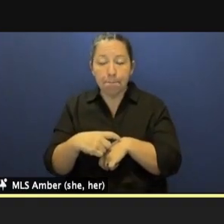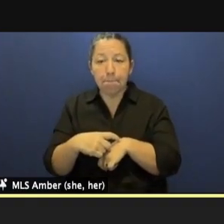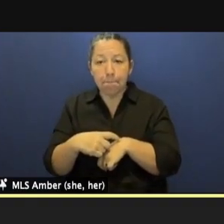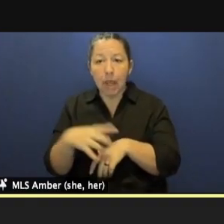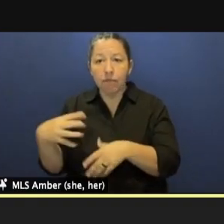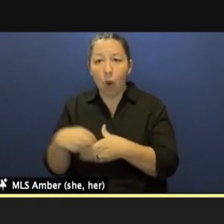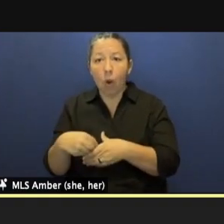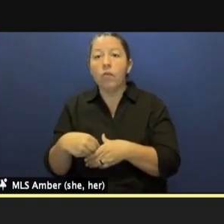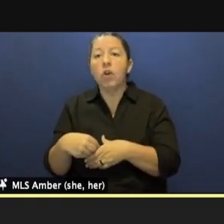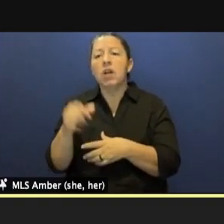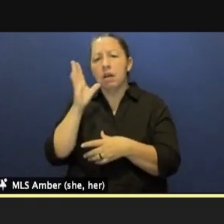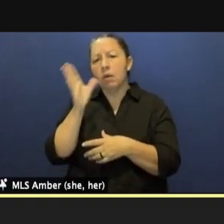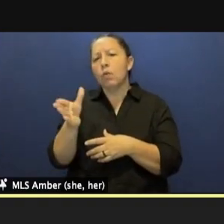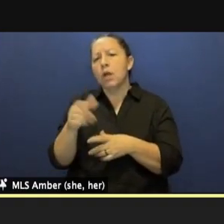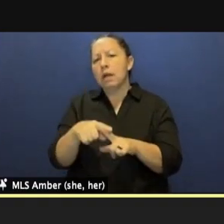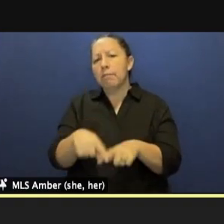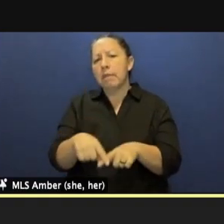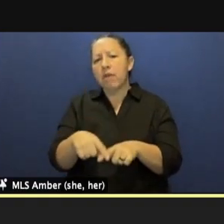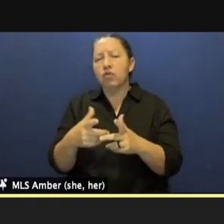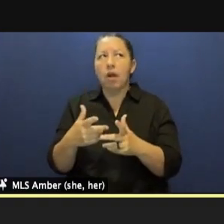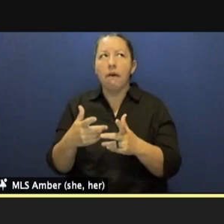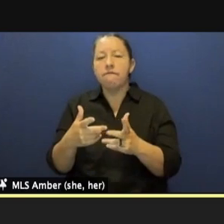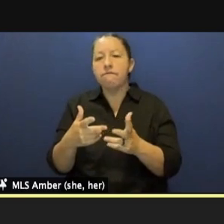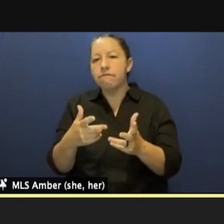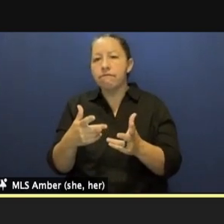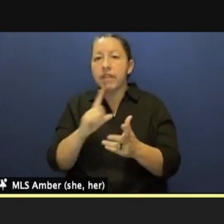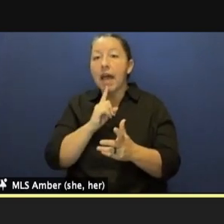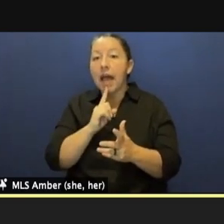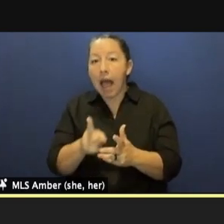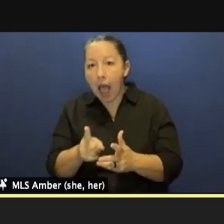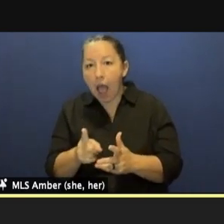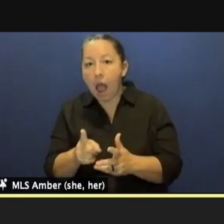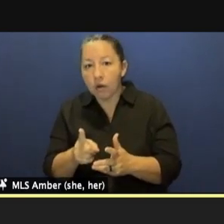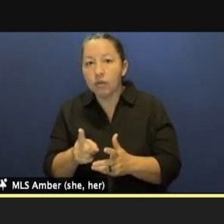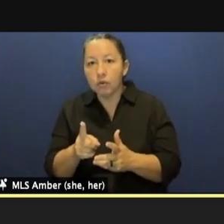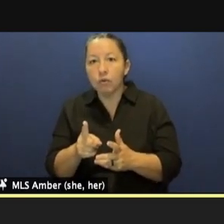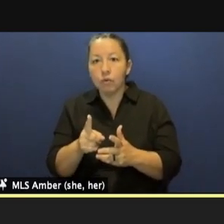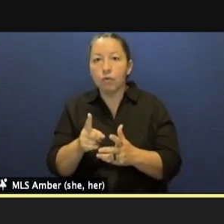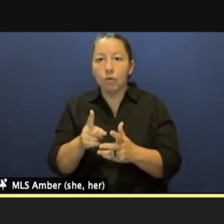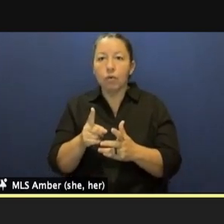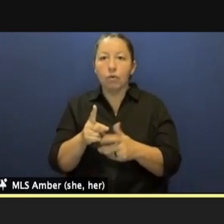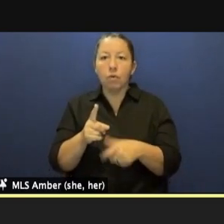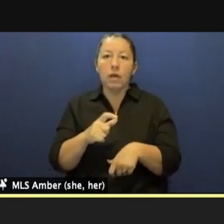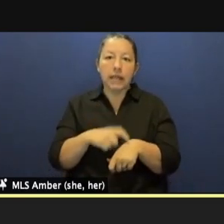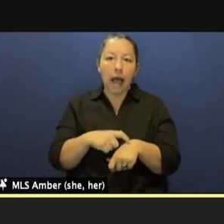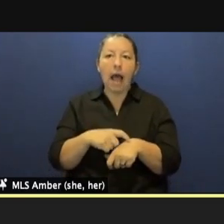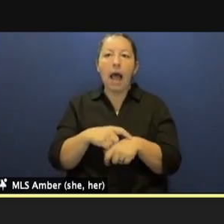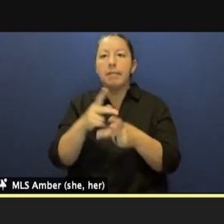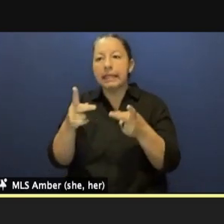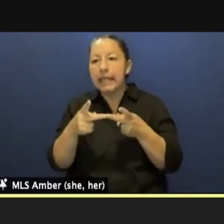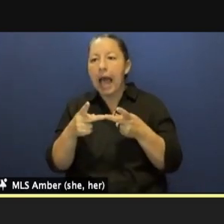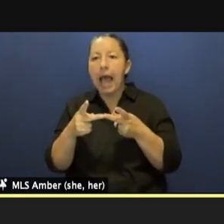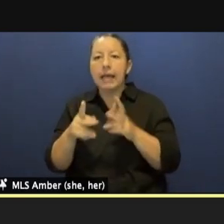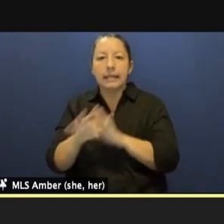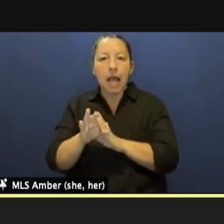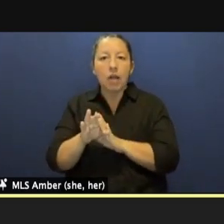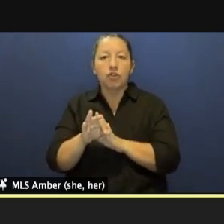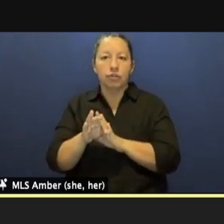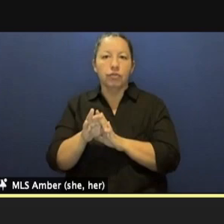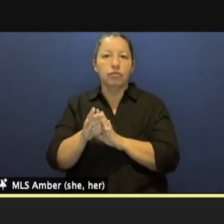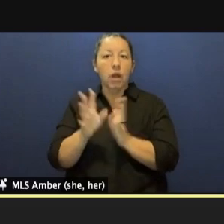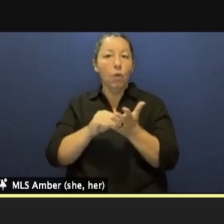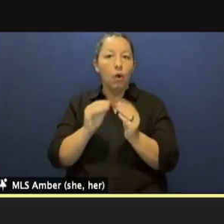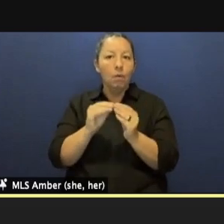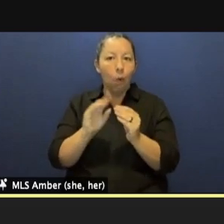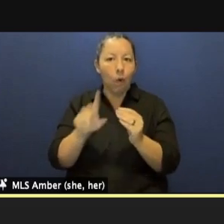course, of the actual traverse and site selection that we make. You're going to be hearing a lot more about that from Cola Creek coming up